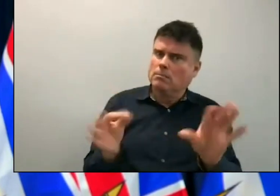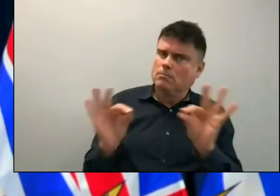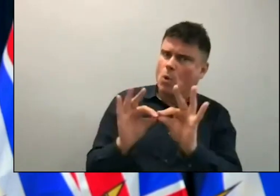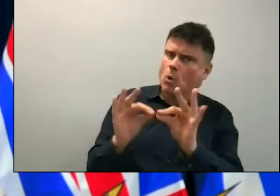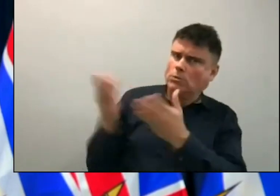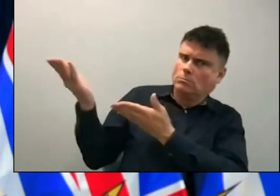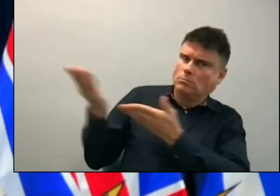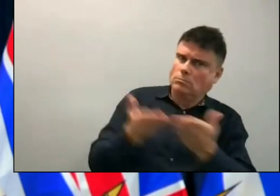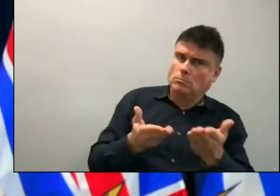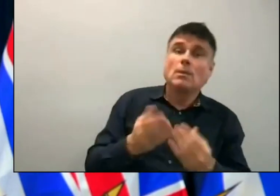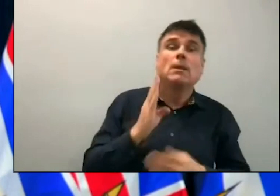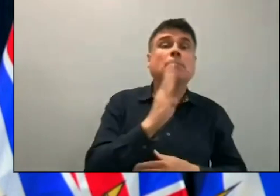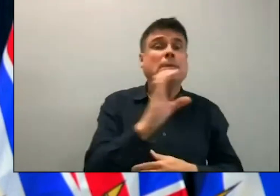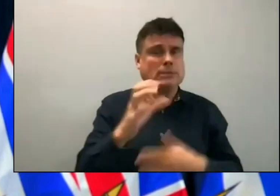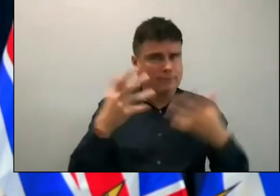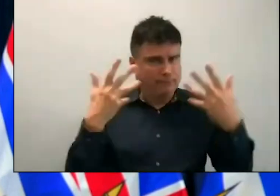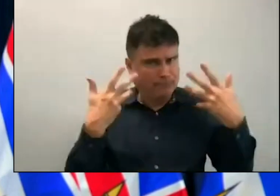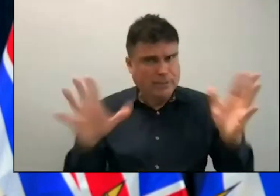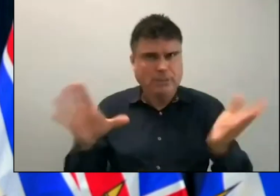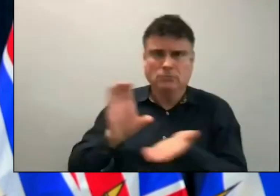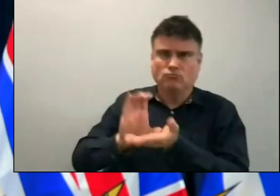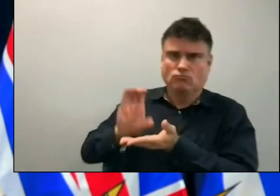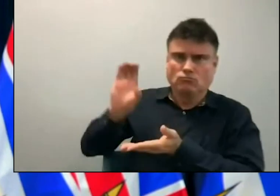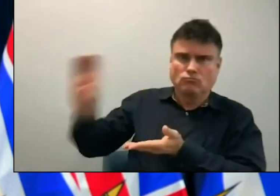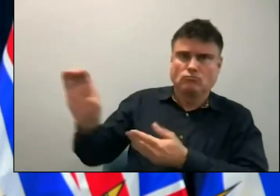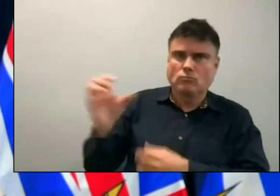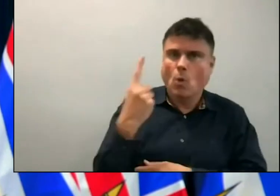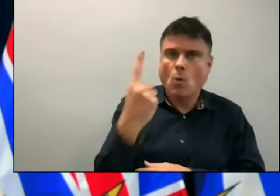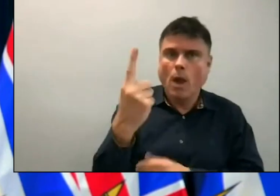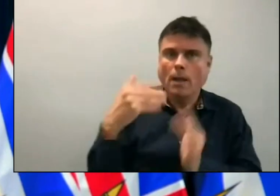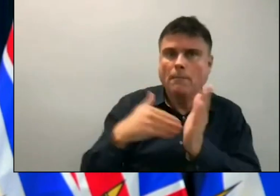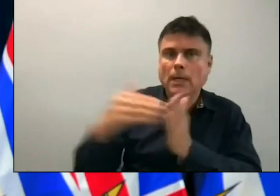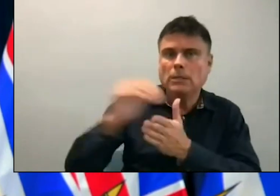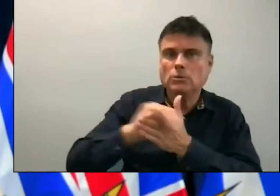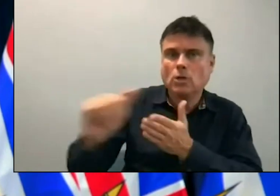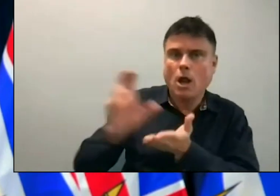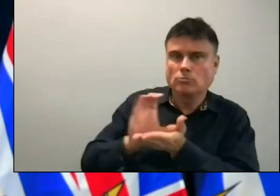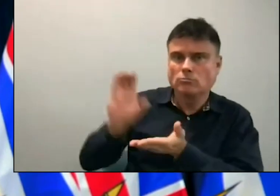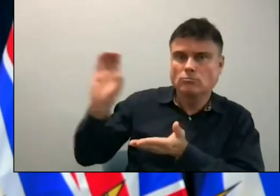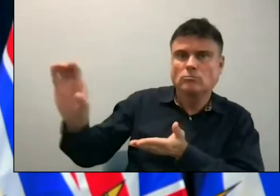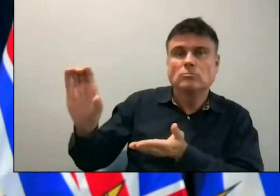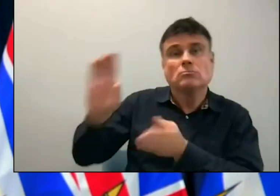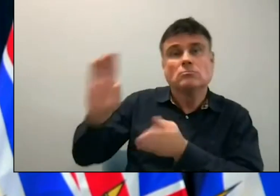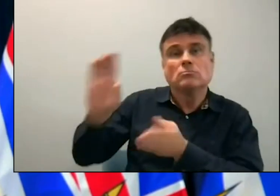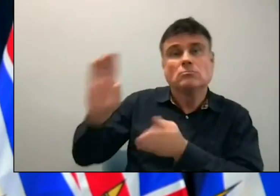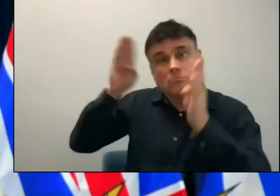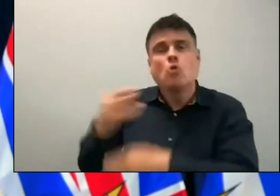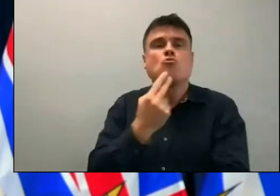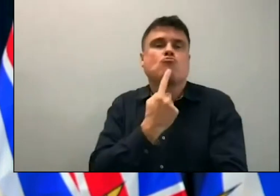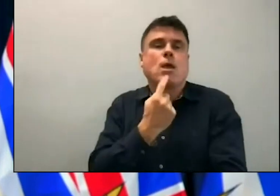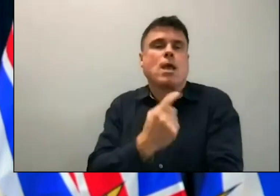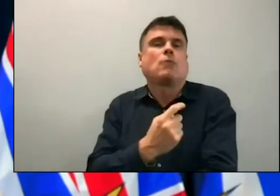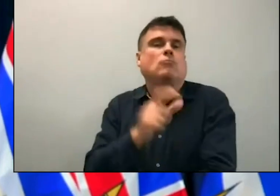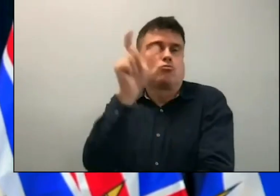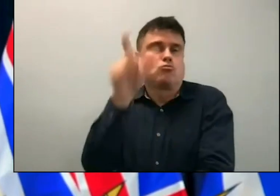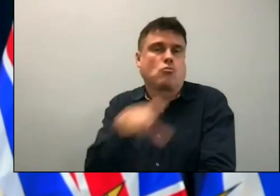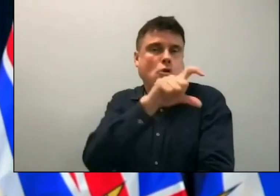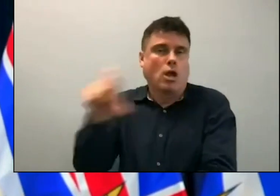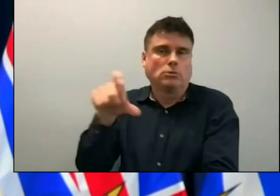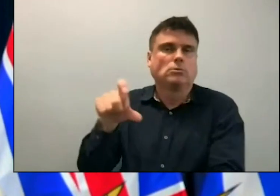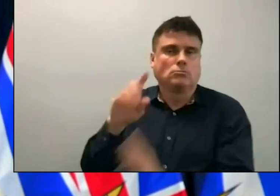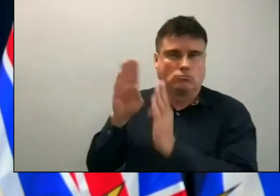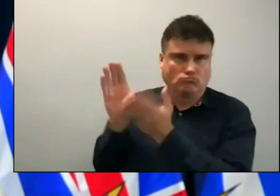already given $1 million to the Red Cross to assist with preliminary work, and we will, of course, as